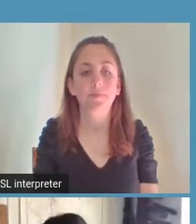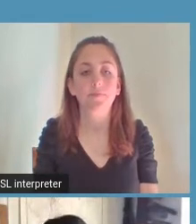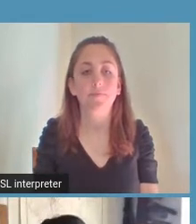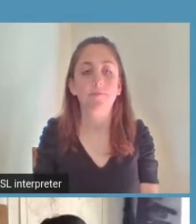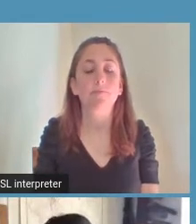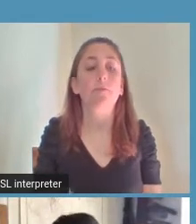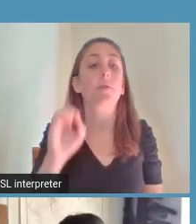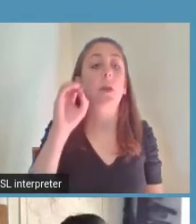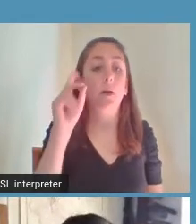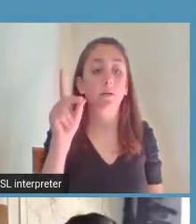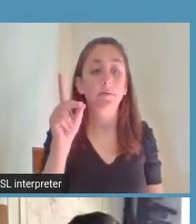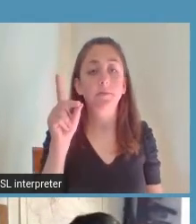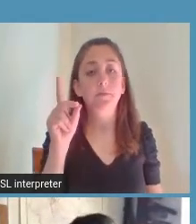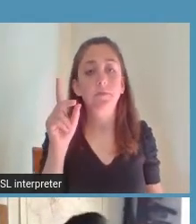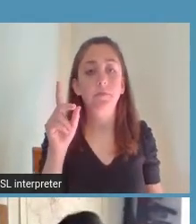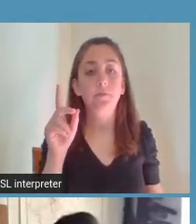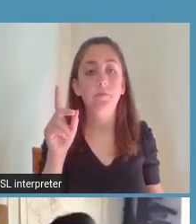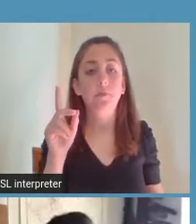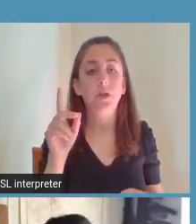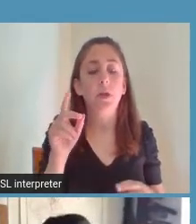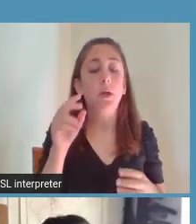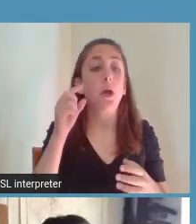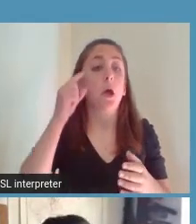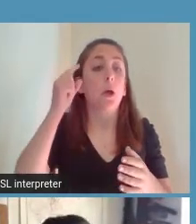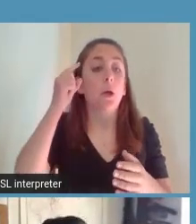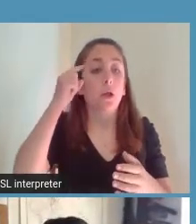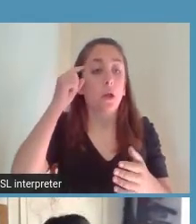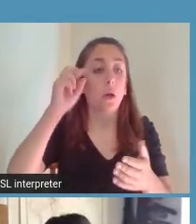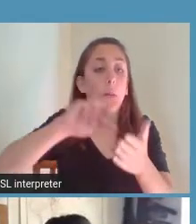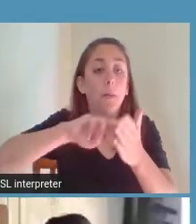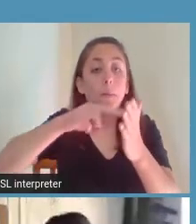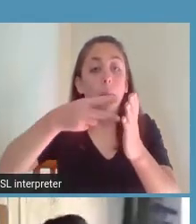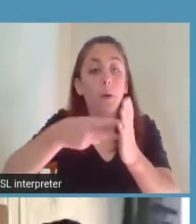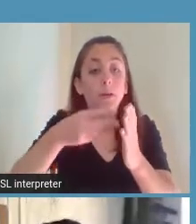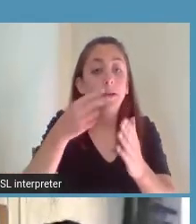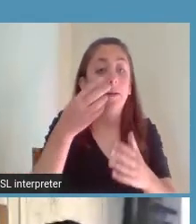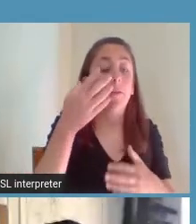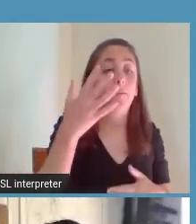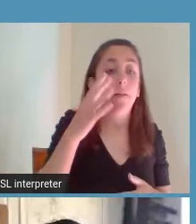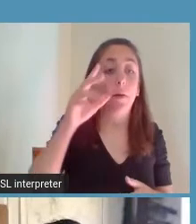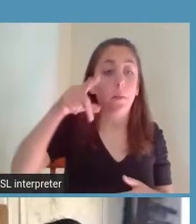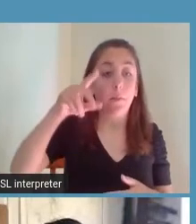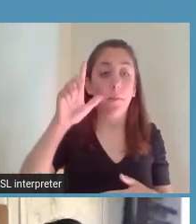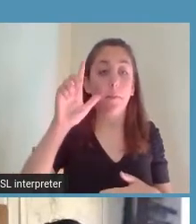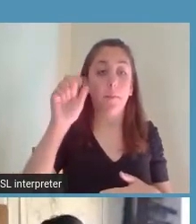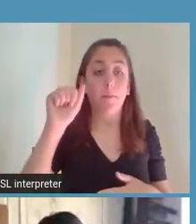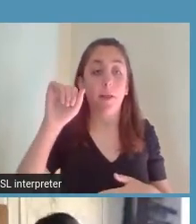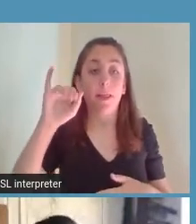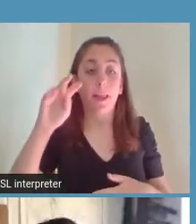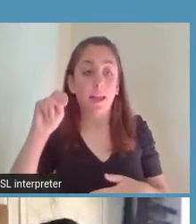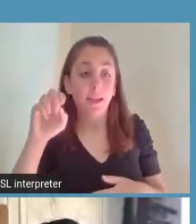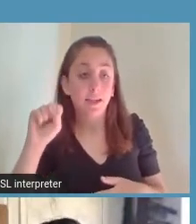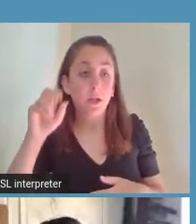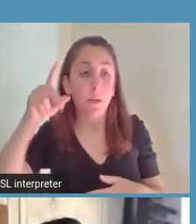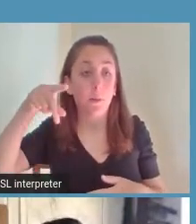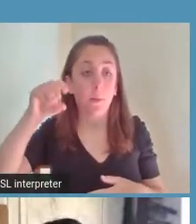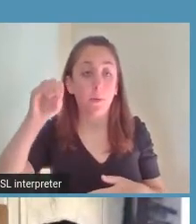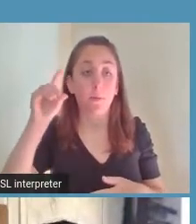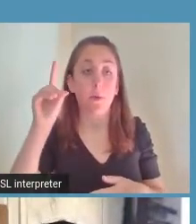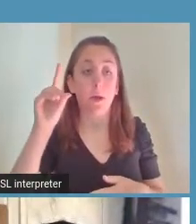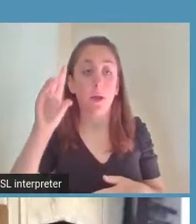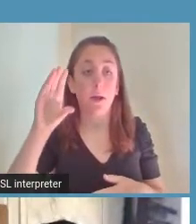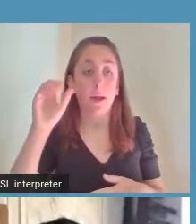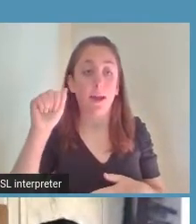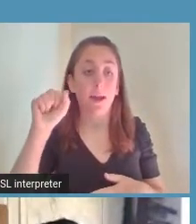Okay, so the purpose of the Five Plane Questions podcast. First off, it is a